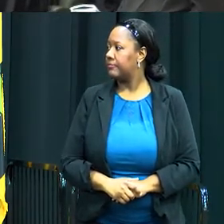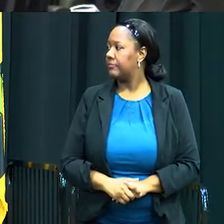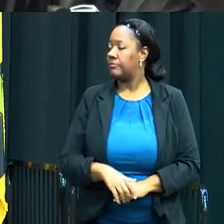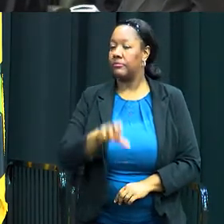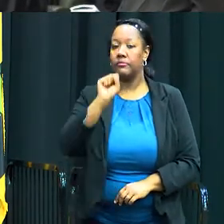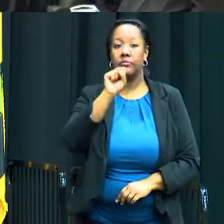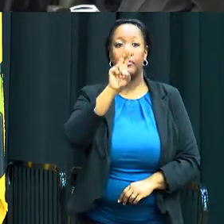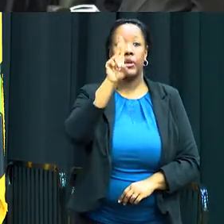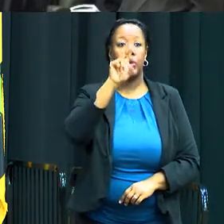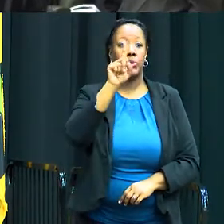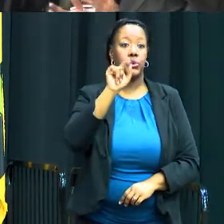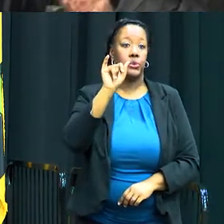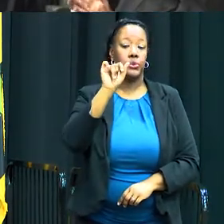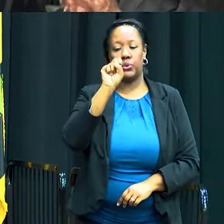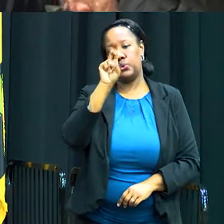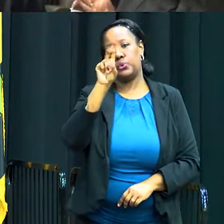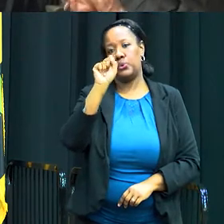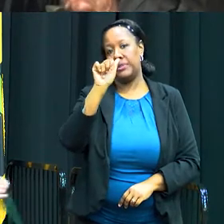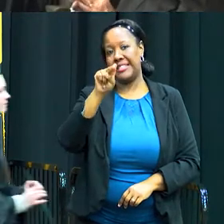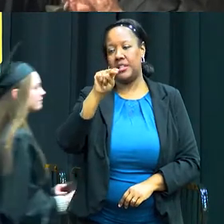Susan Morris.